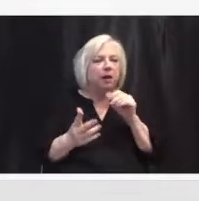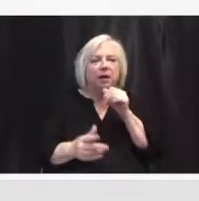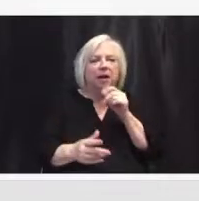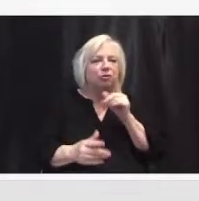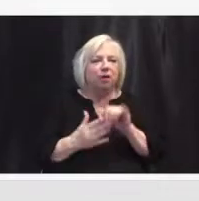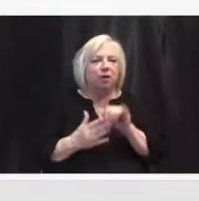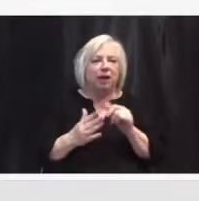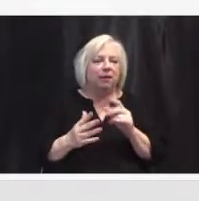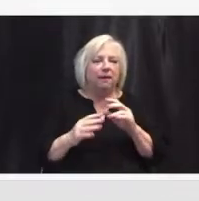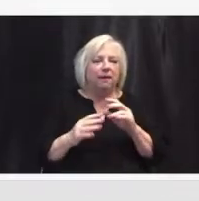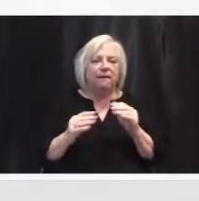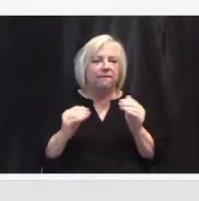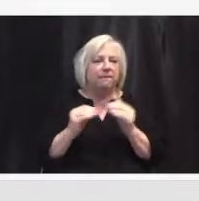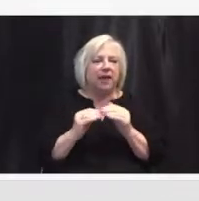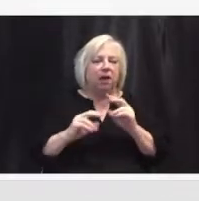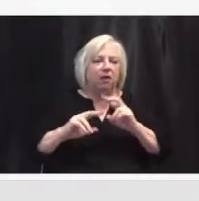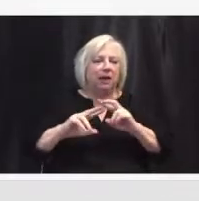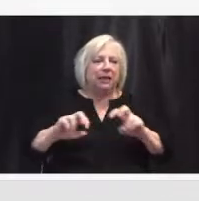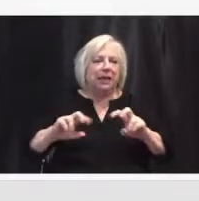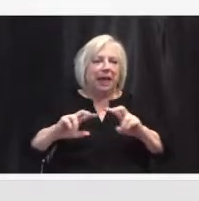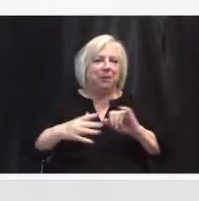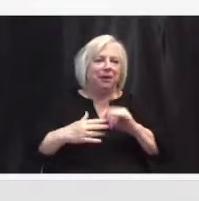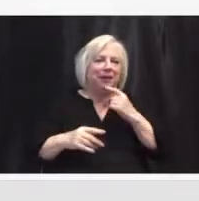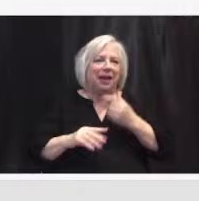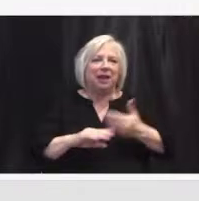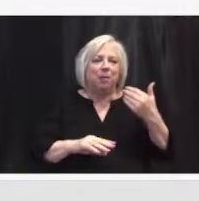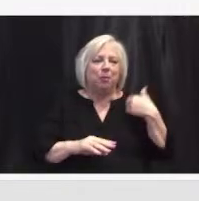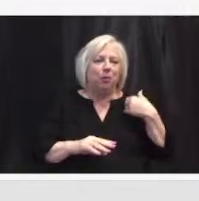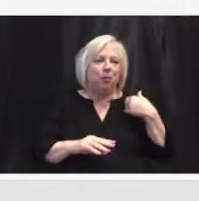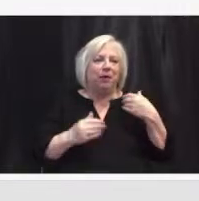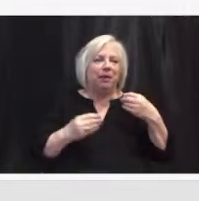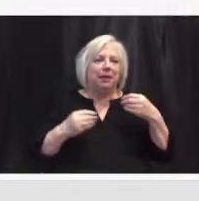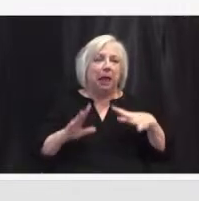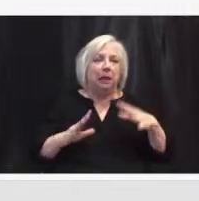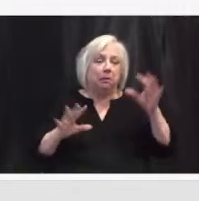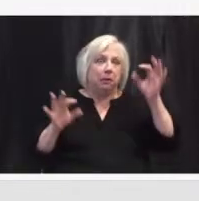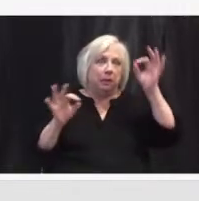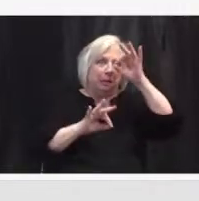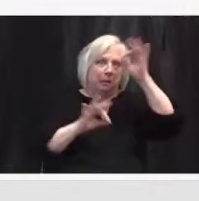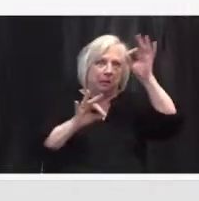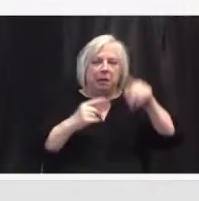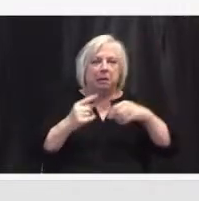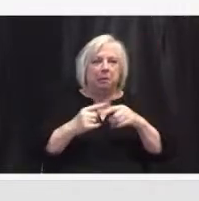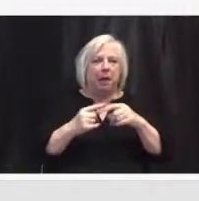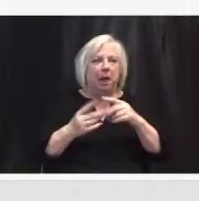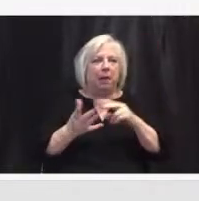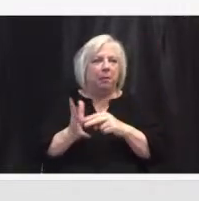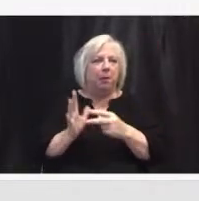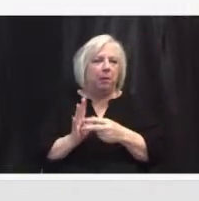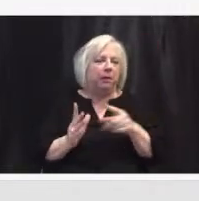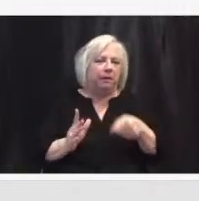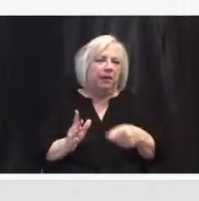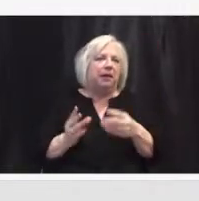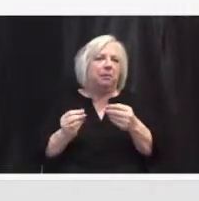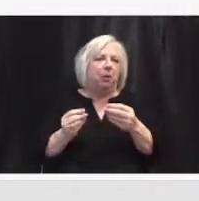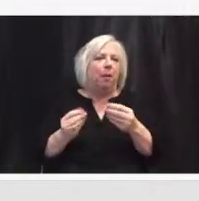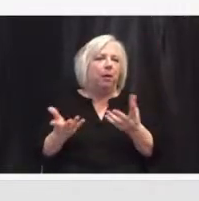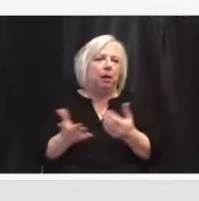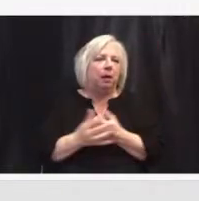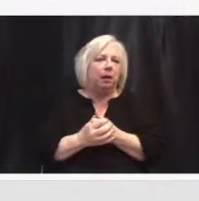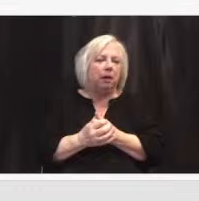fair assessment to say that the previous seller wasn't aware of the purpose of the property.